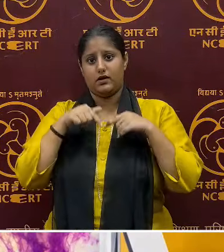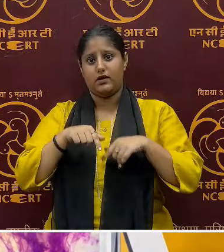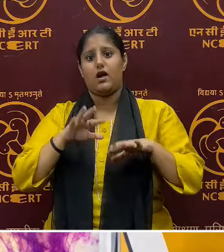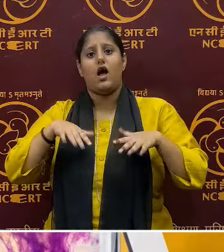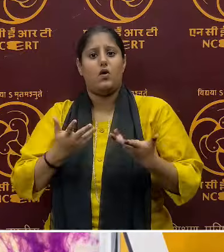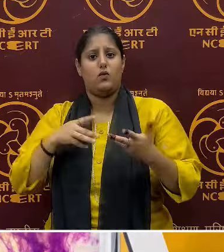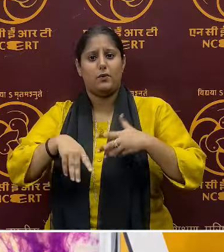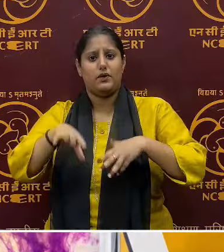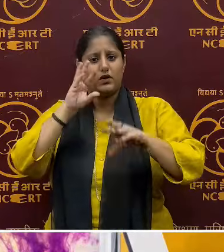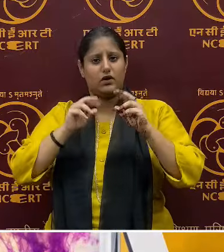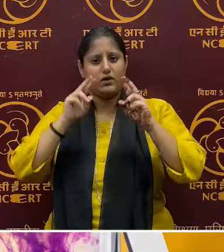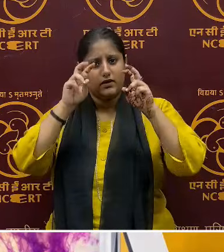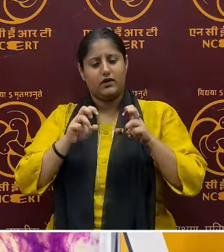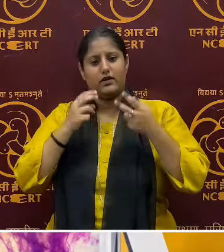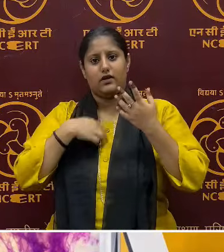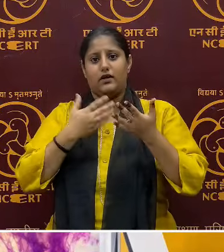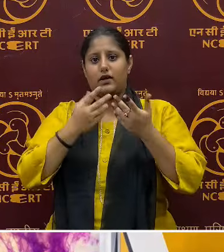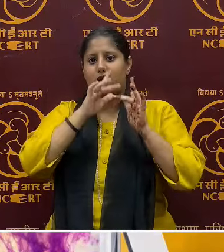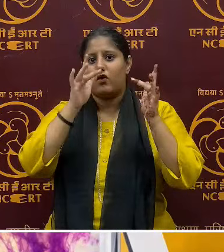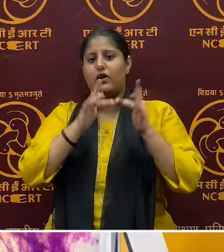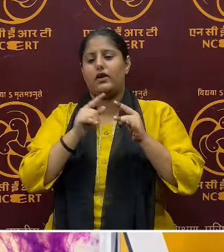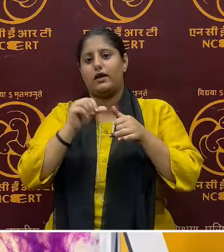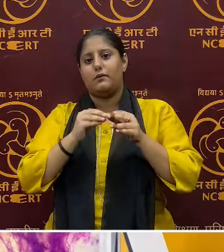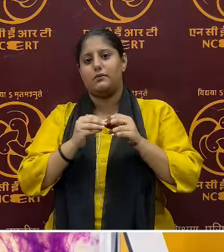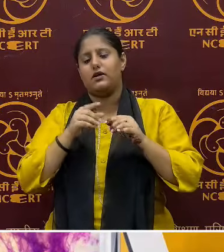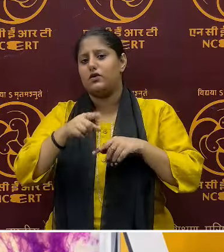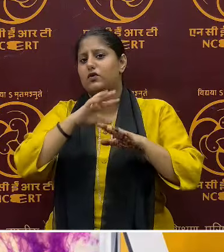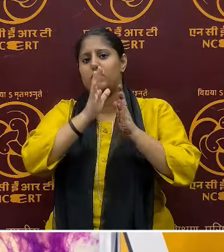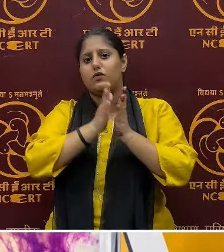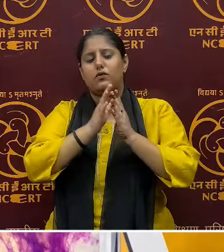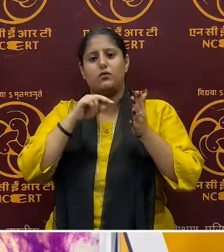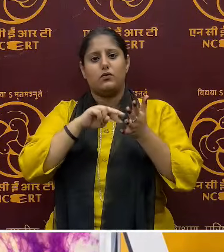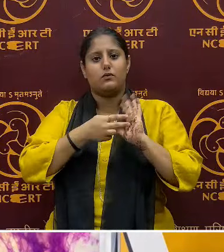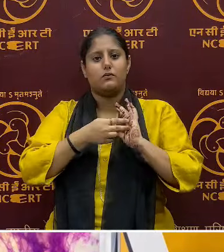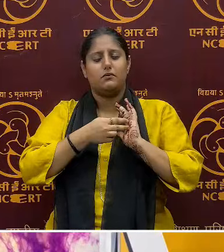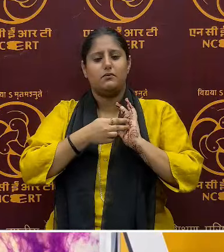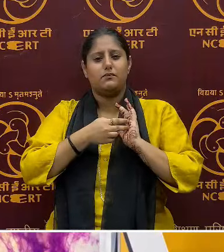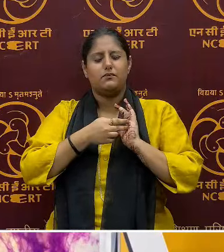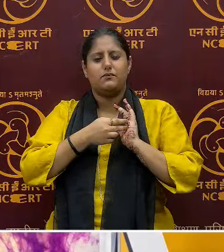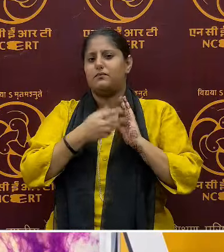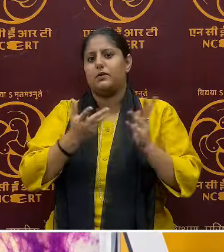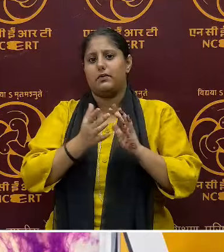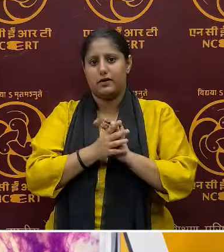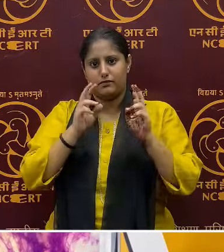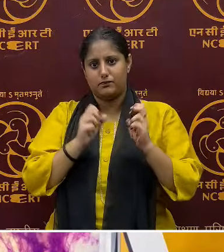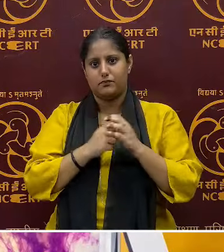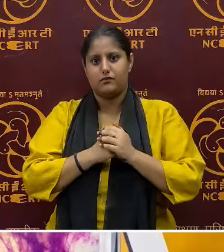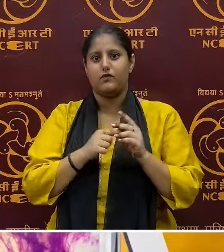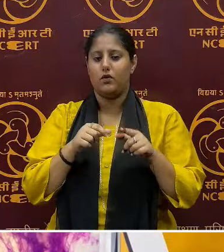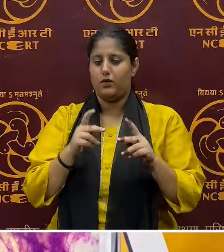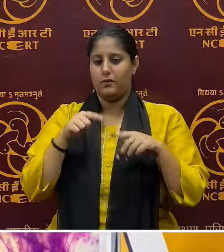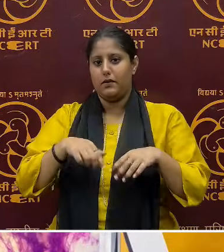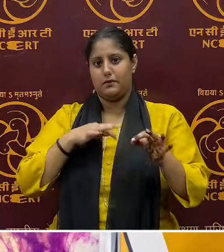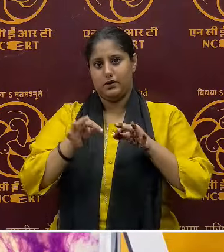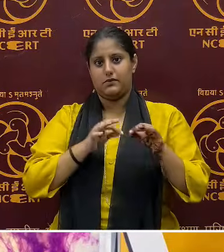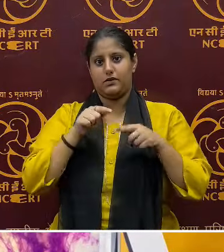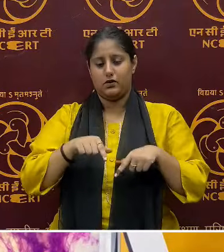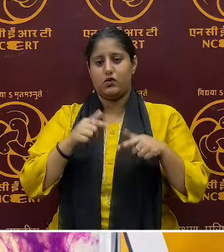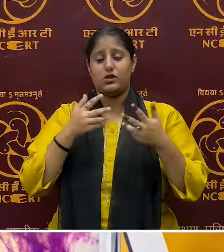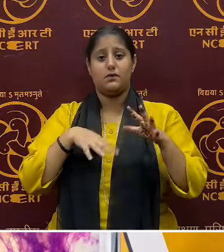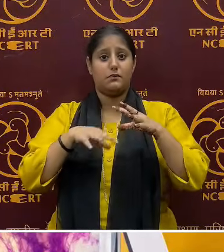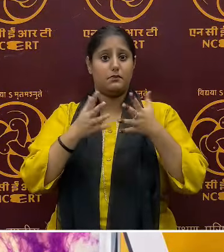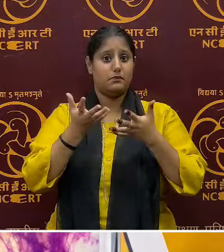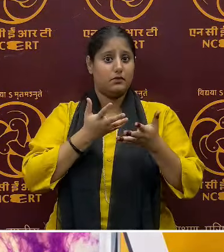can learn this topic through virtual lab? What exactly this topic is all about? Yes, I'll explain. Today we are going to